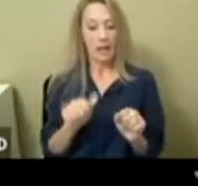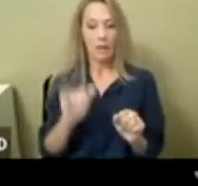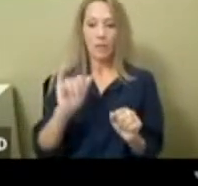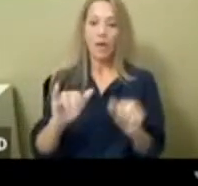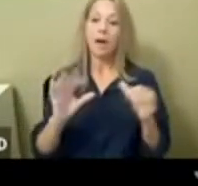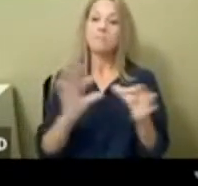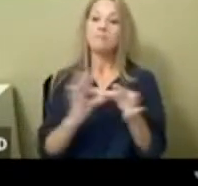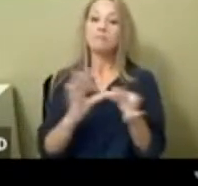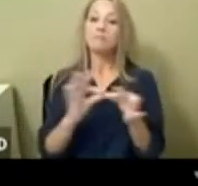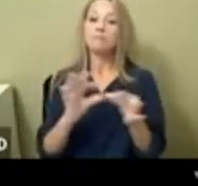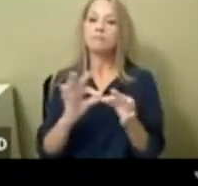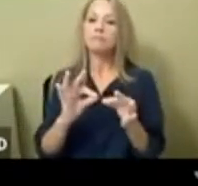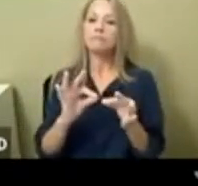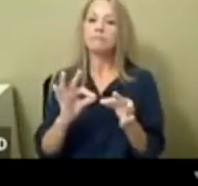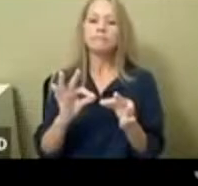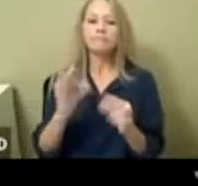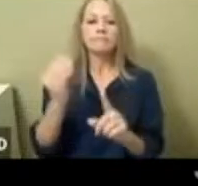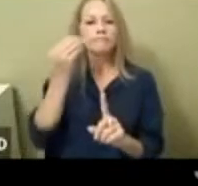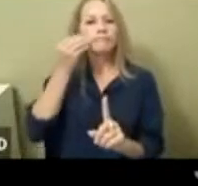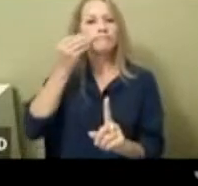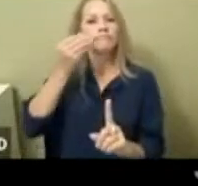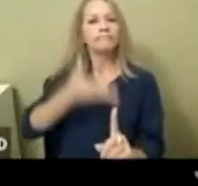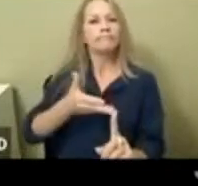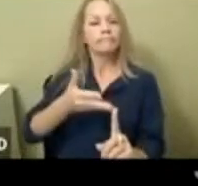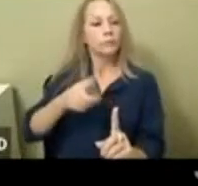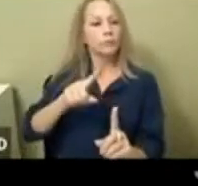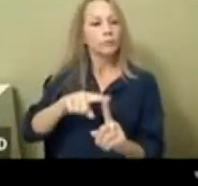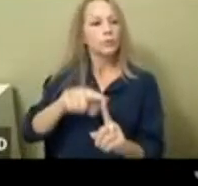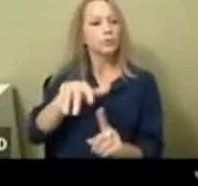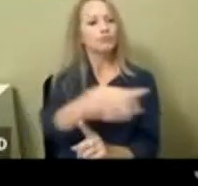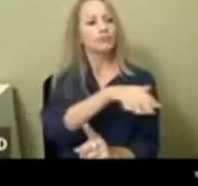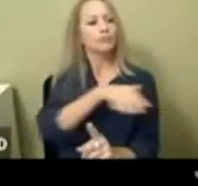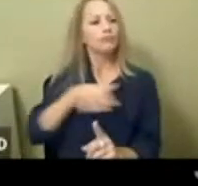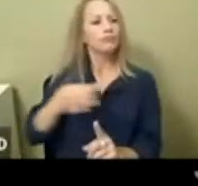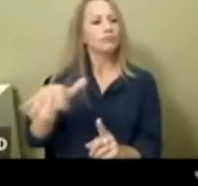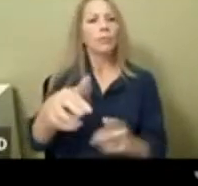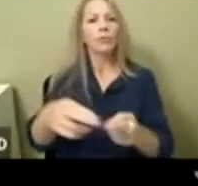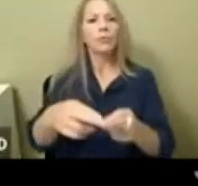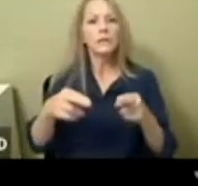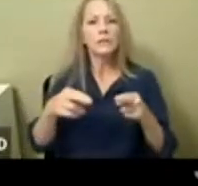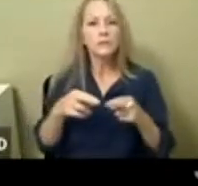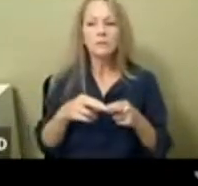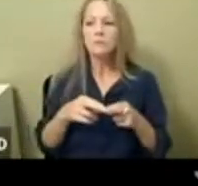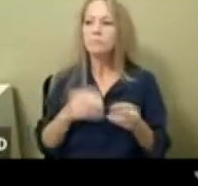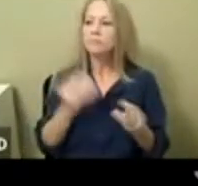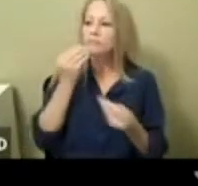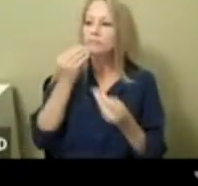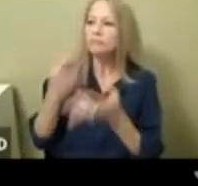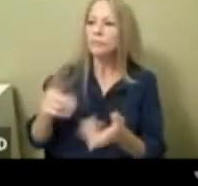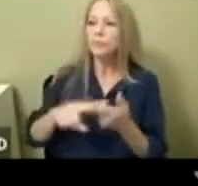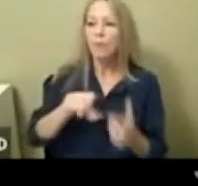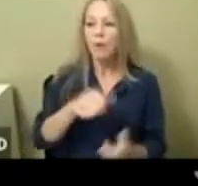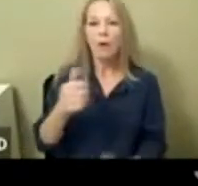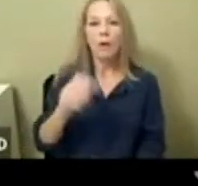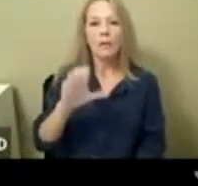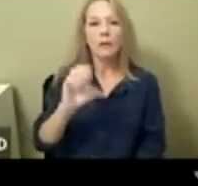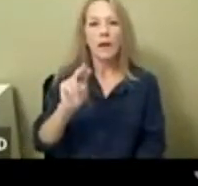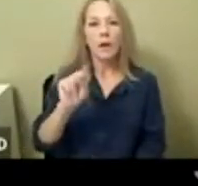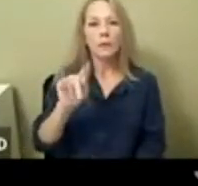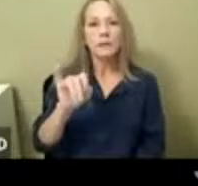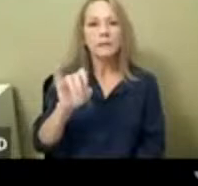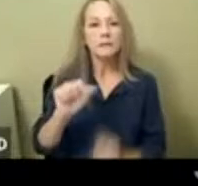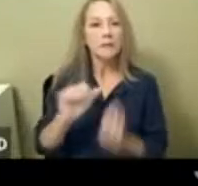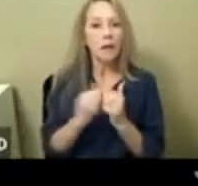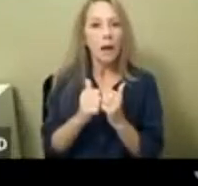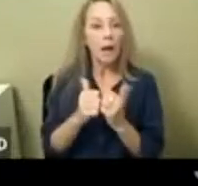to regional to the region, to other counties? Is it done through their health